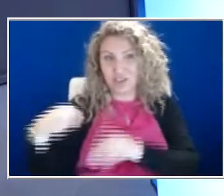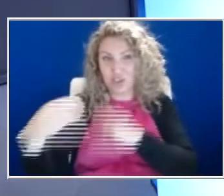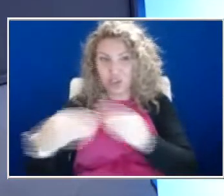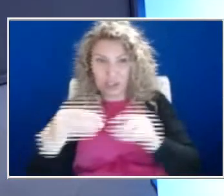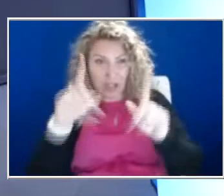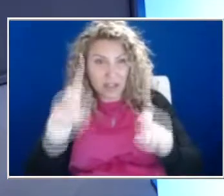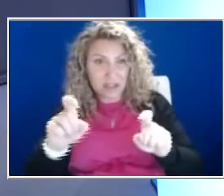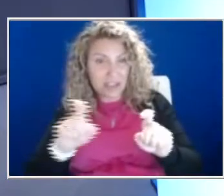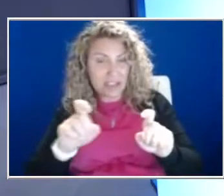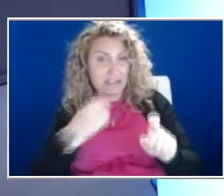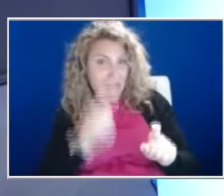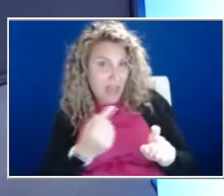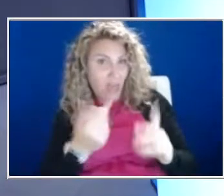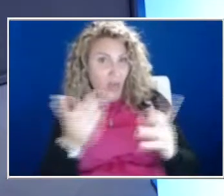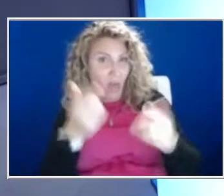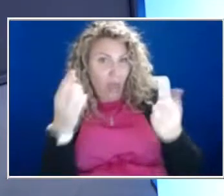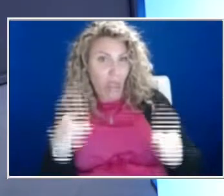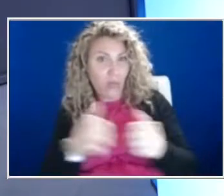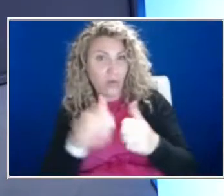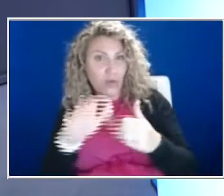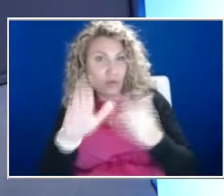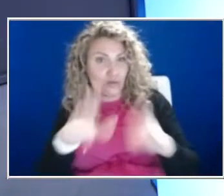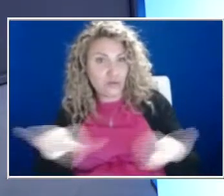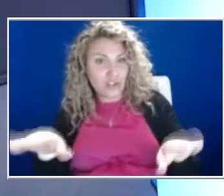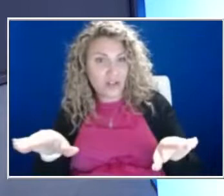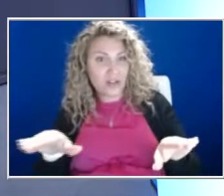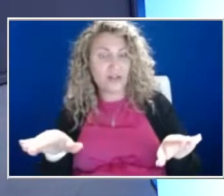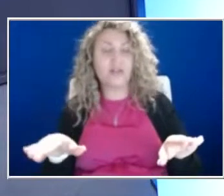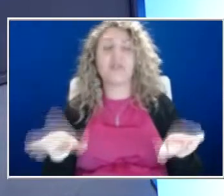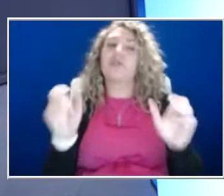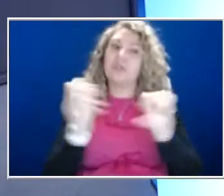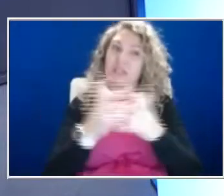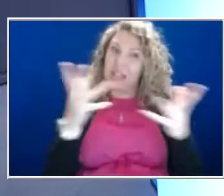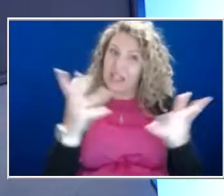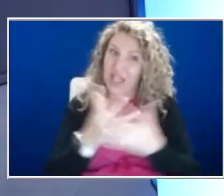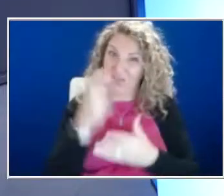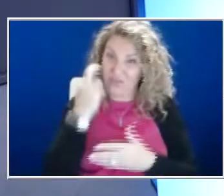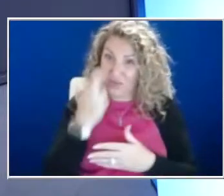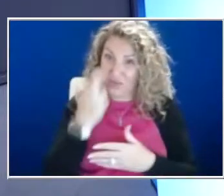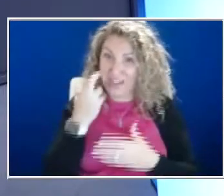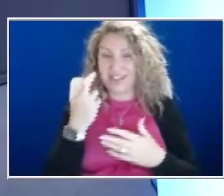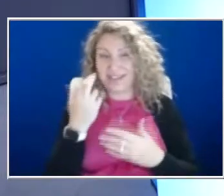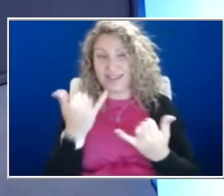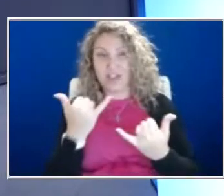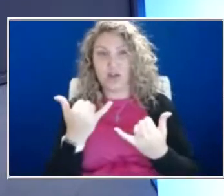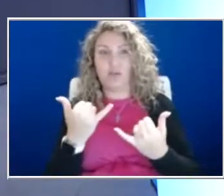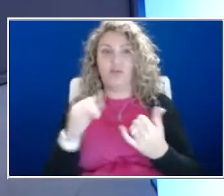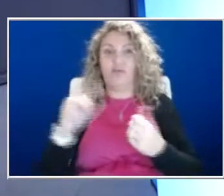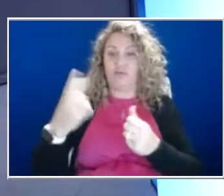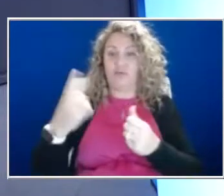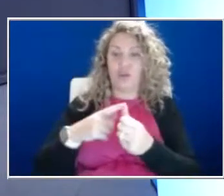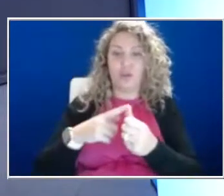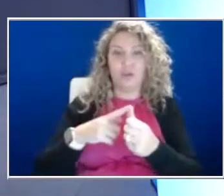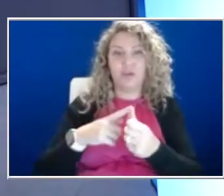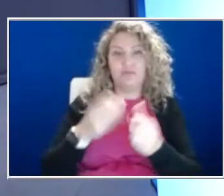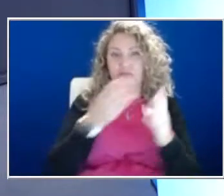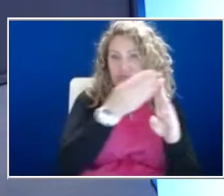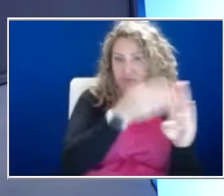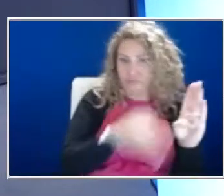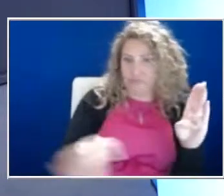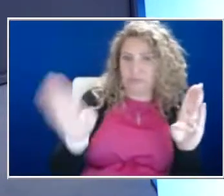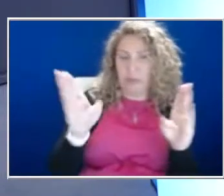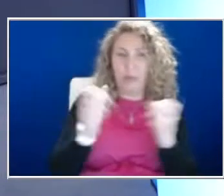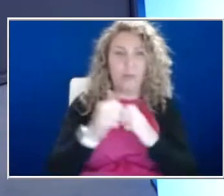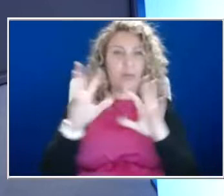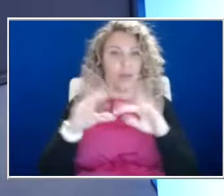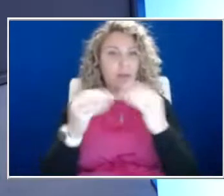happen with your children? Well, there's a lot of different things actually now. One is that cascade across the family. So if a woman does